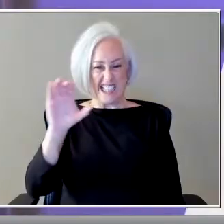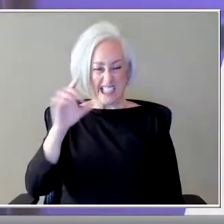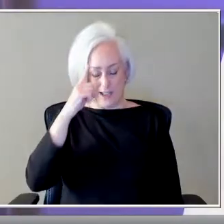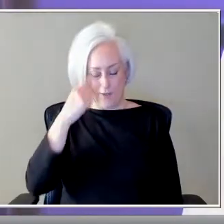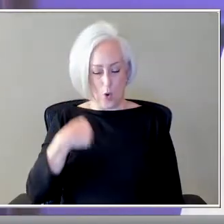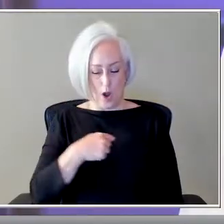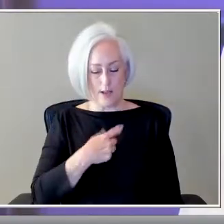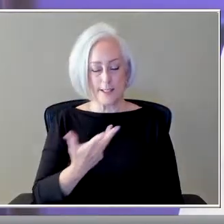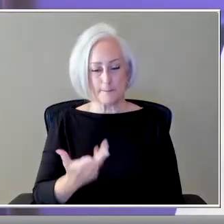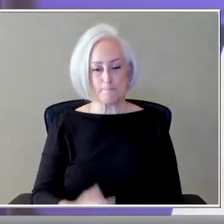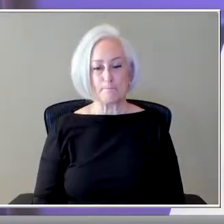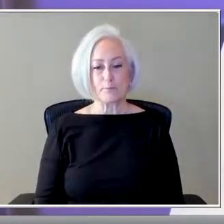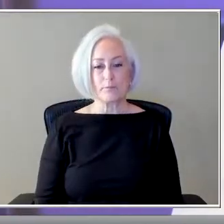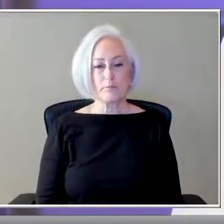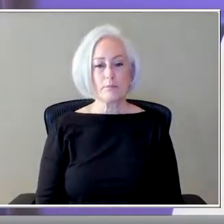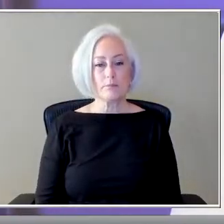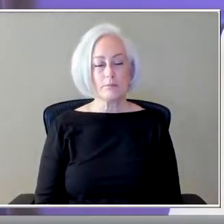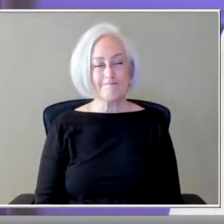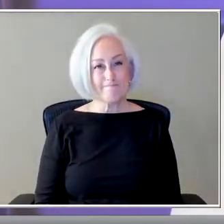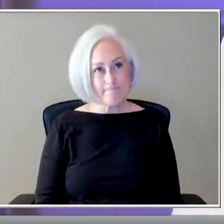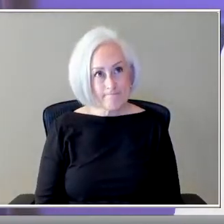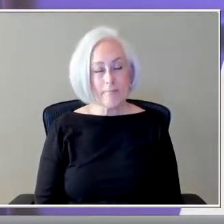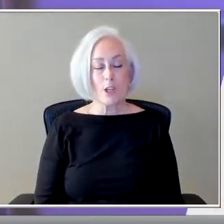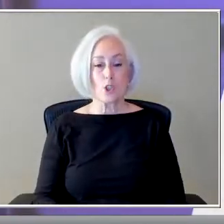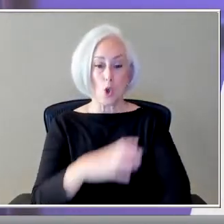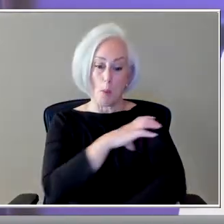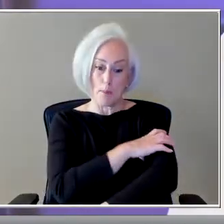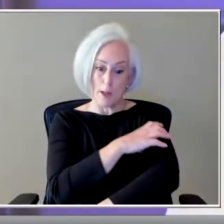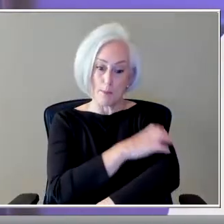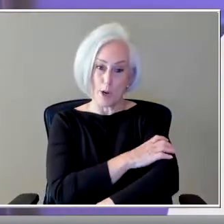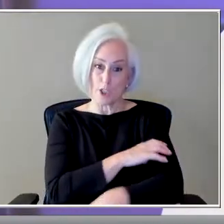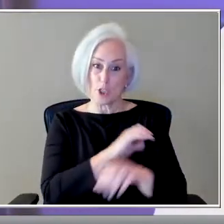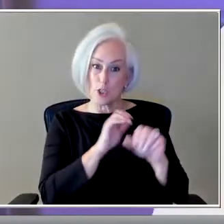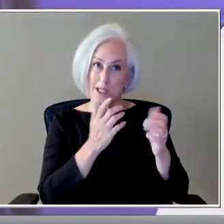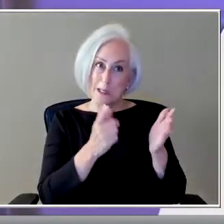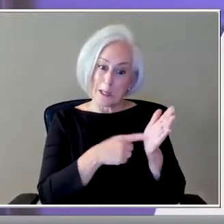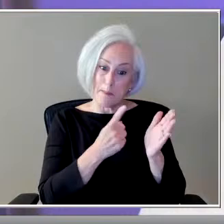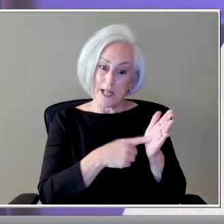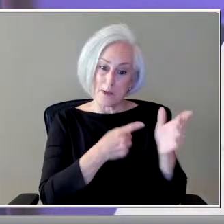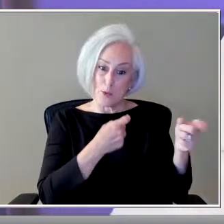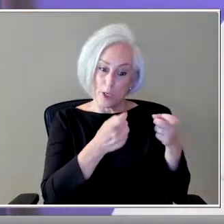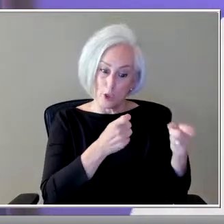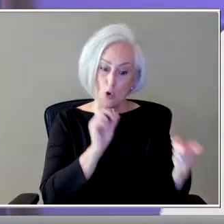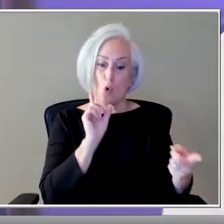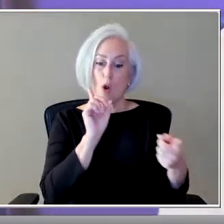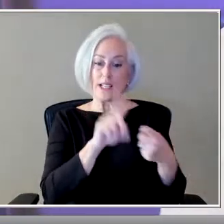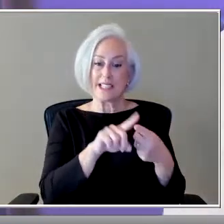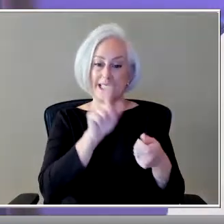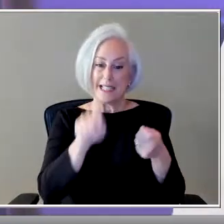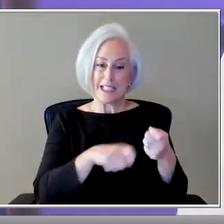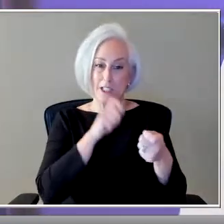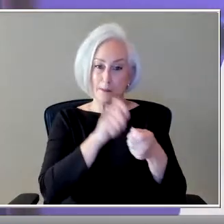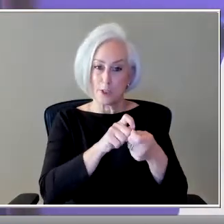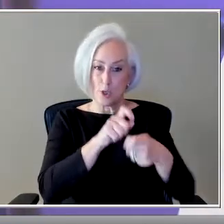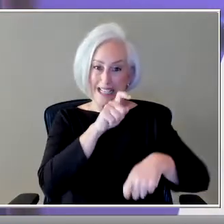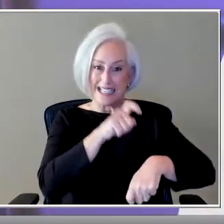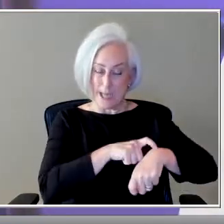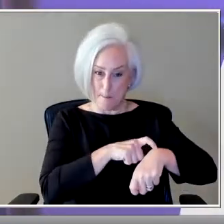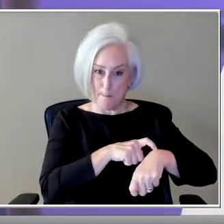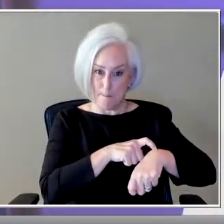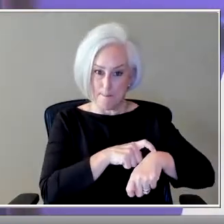So there's blood pressures we can control until a certain point, like in example